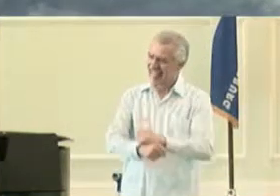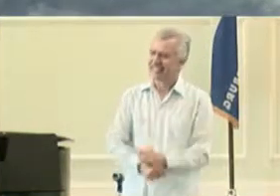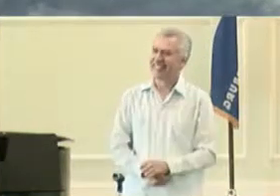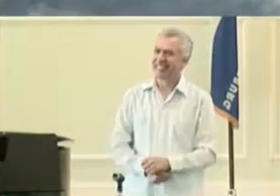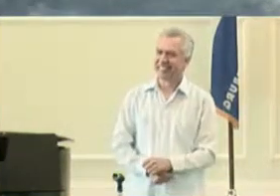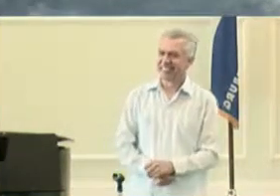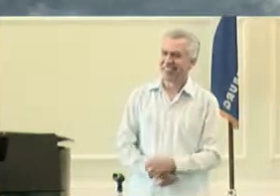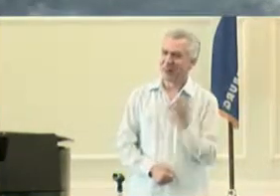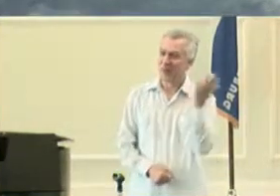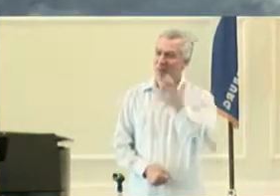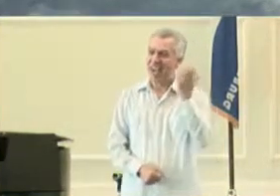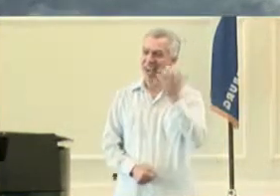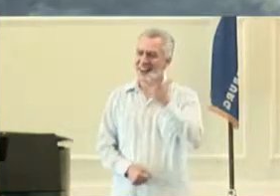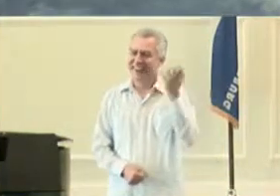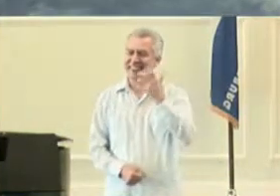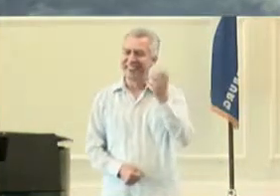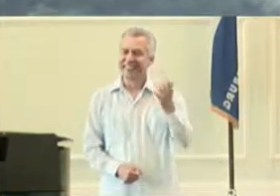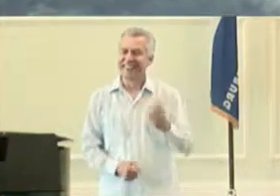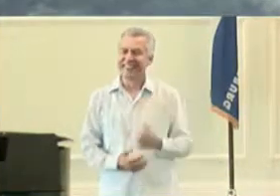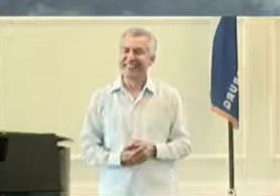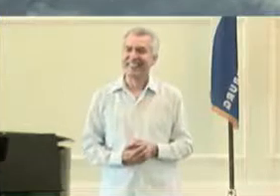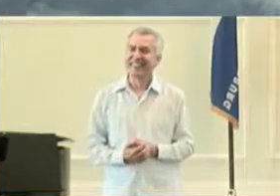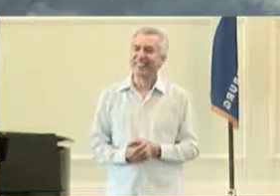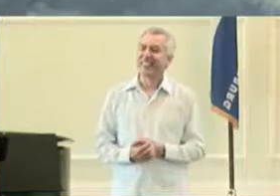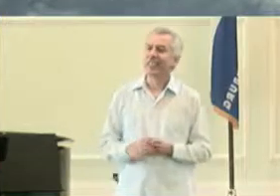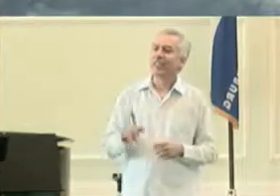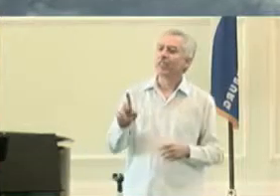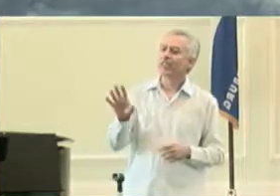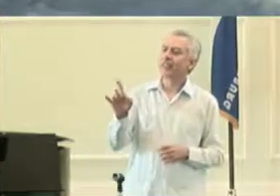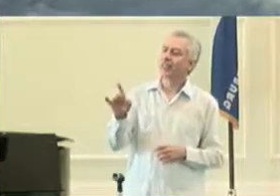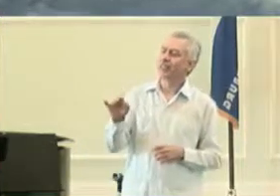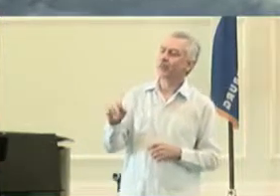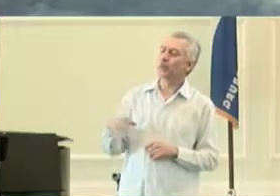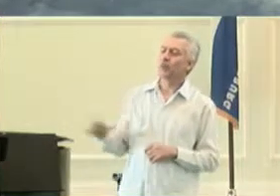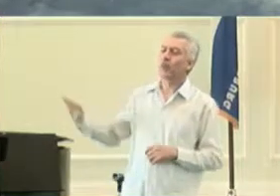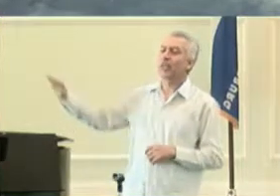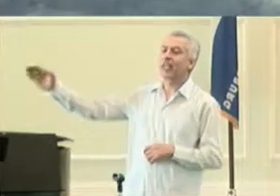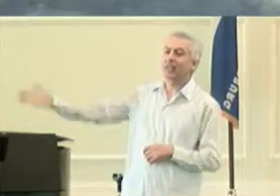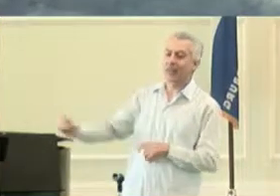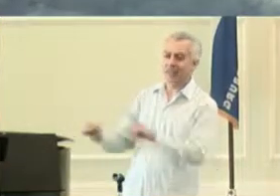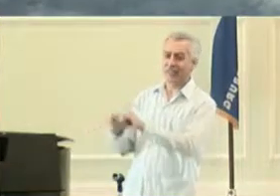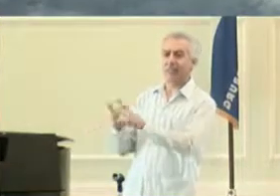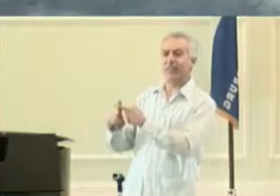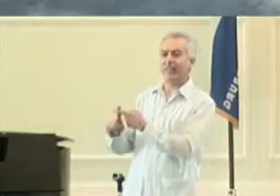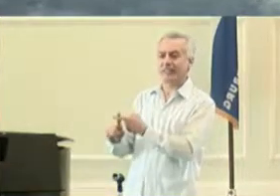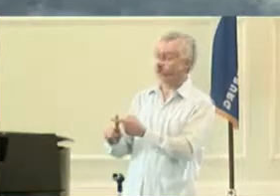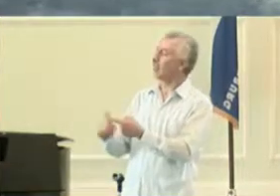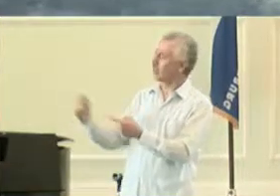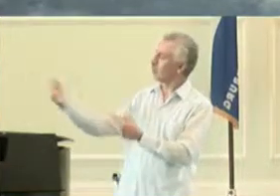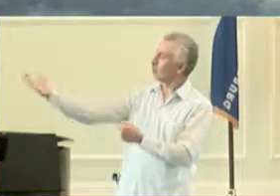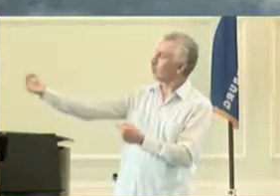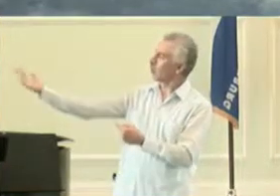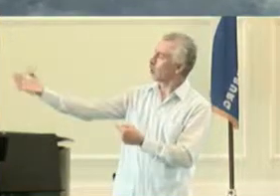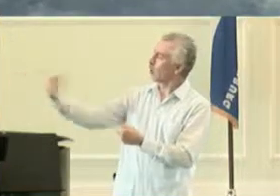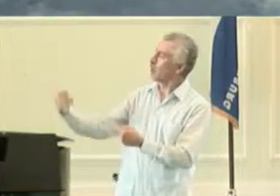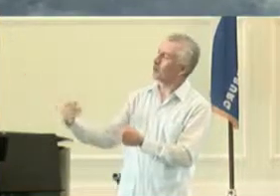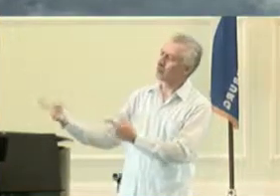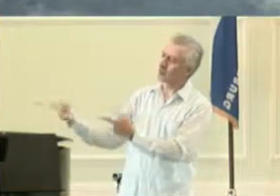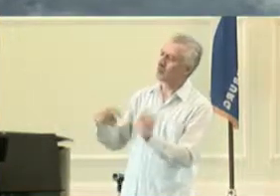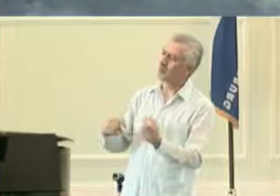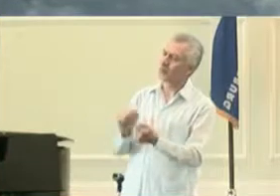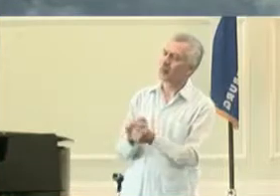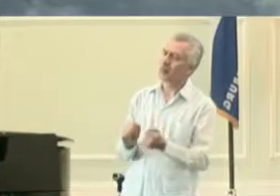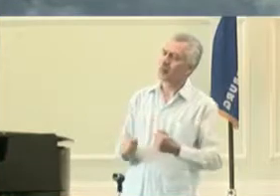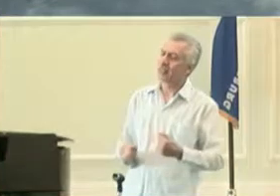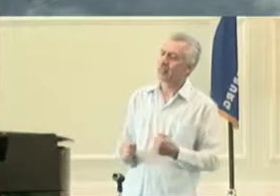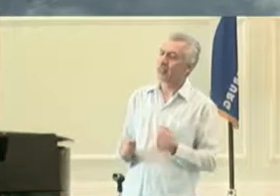you invite them to some function? We're going to go out as missionaries, and there is